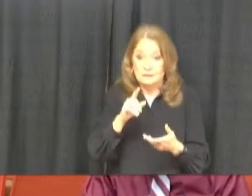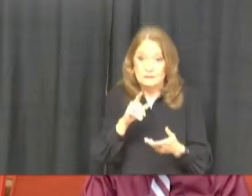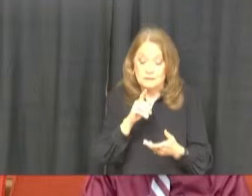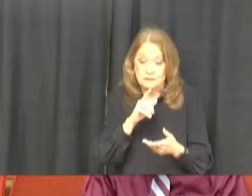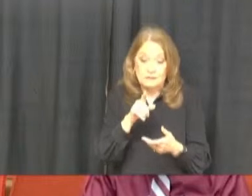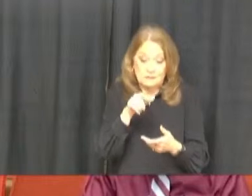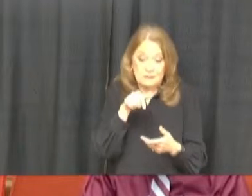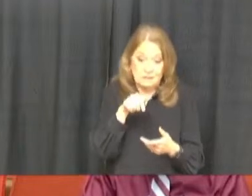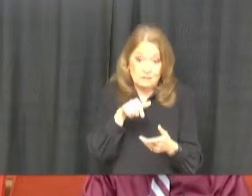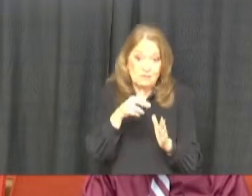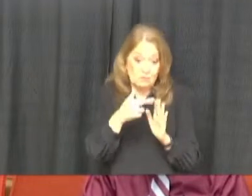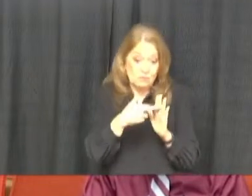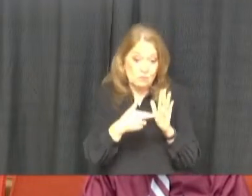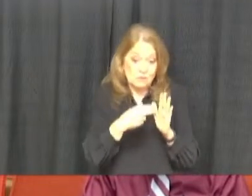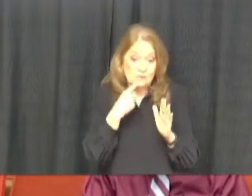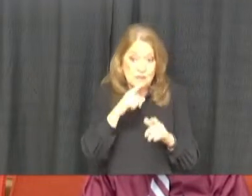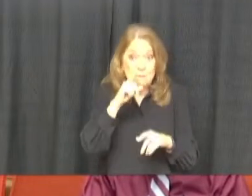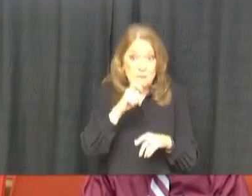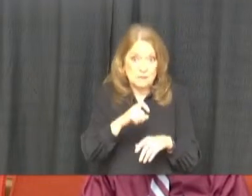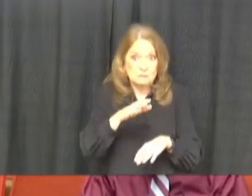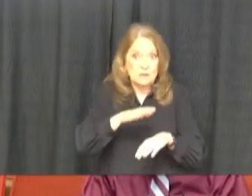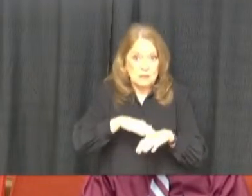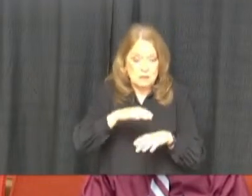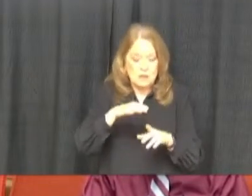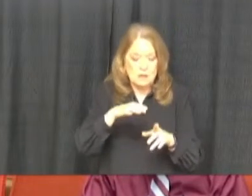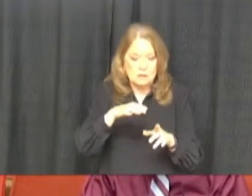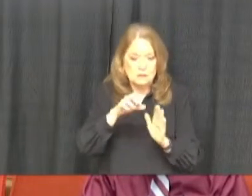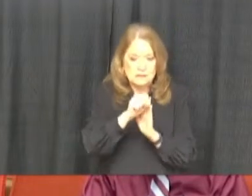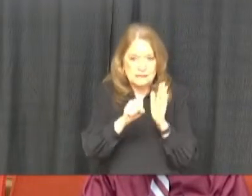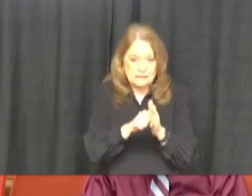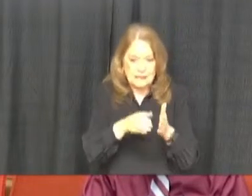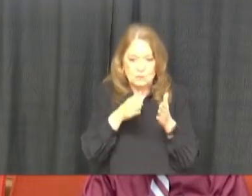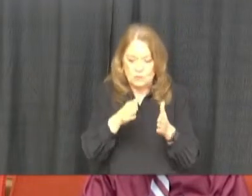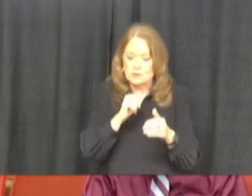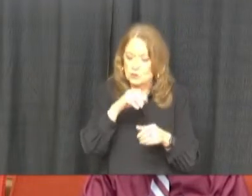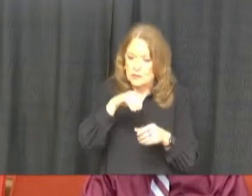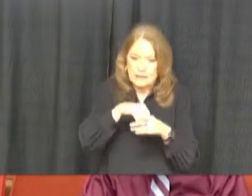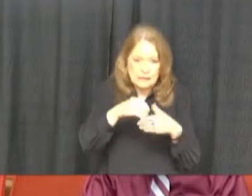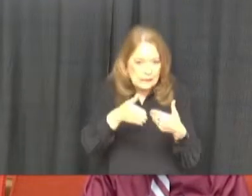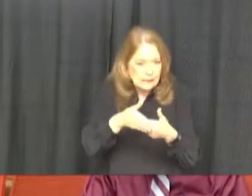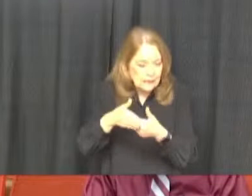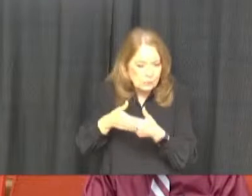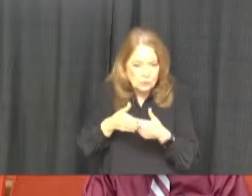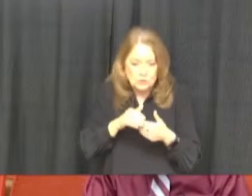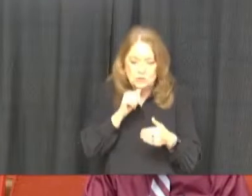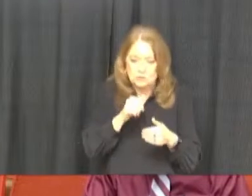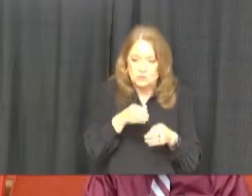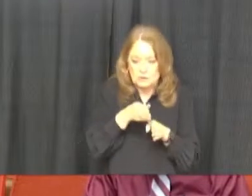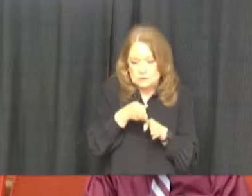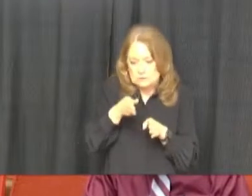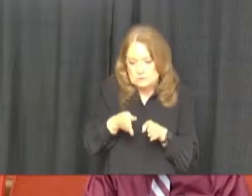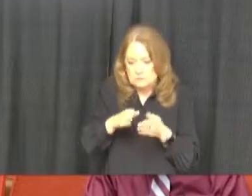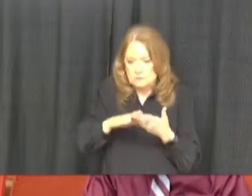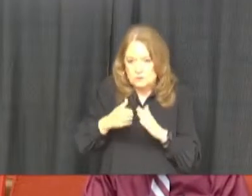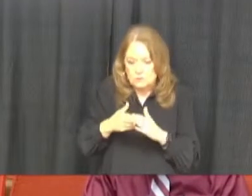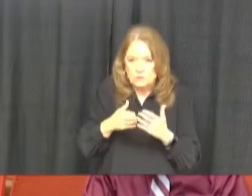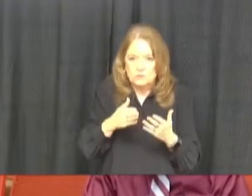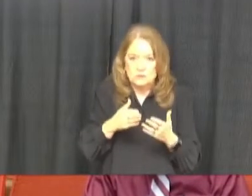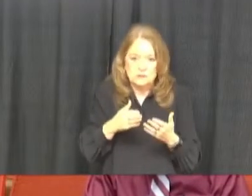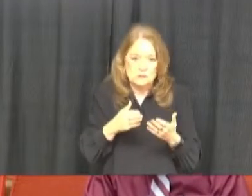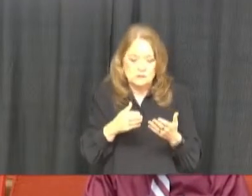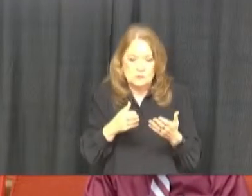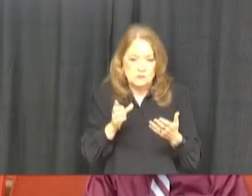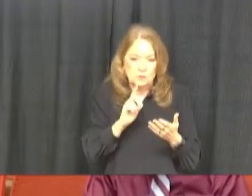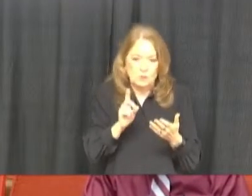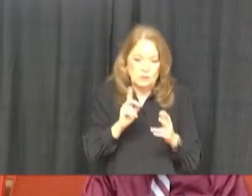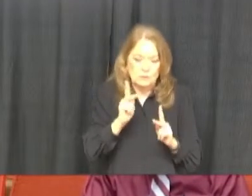routes. As you see in my presentation, they're not in neighborhoods, they're not adjacent to communities where there could be concern about, our trying